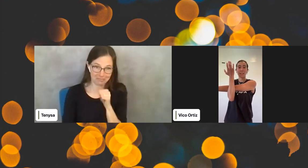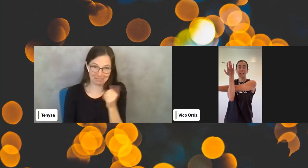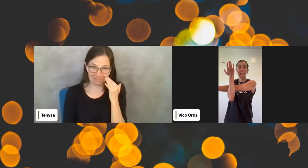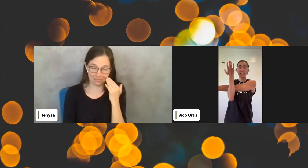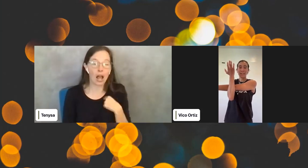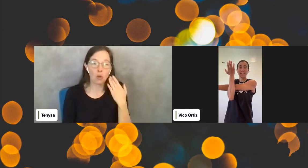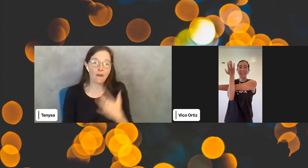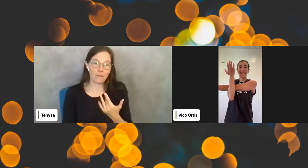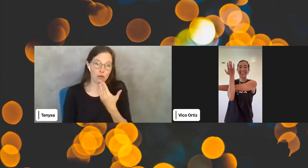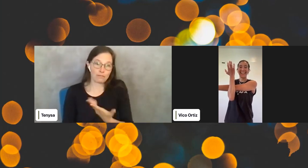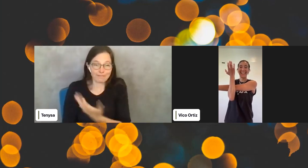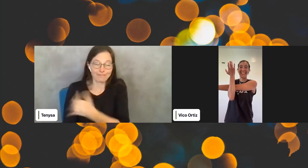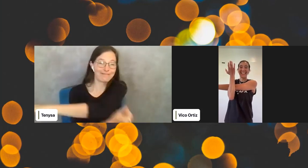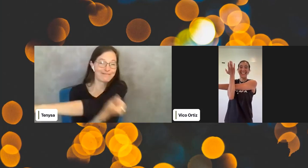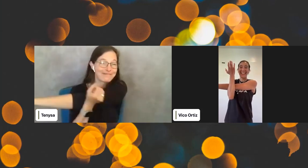feels good.